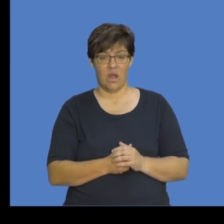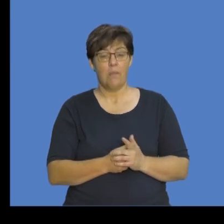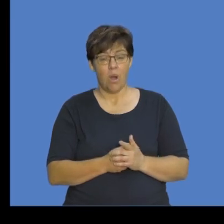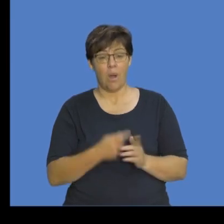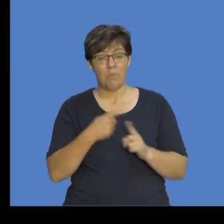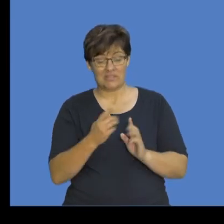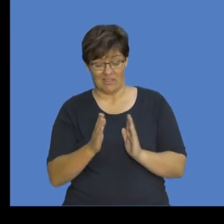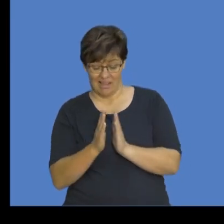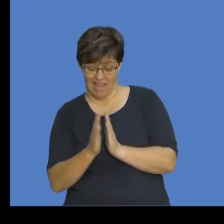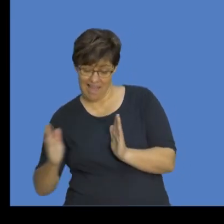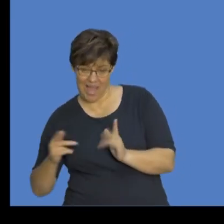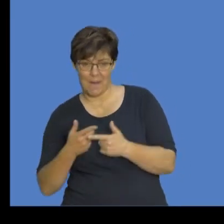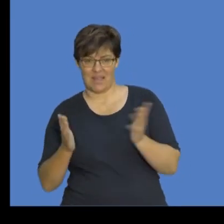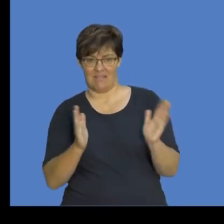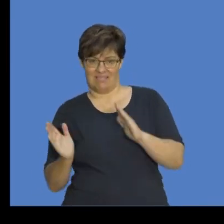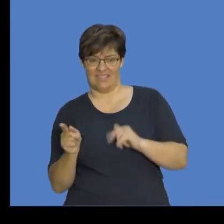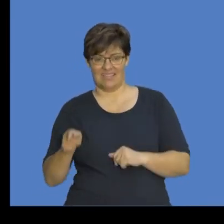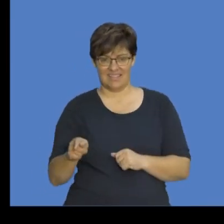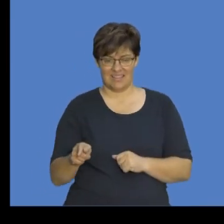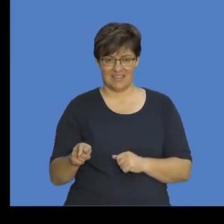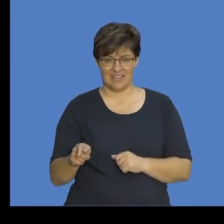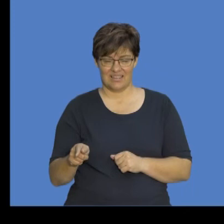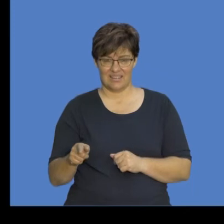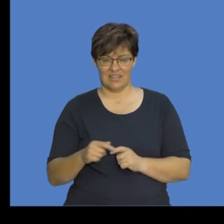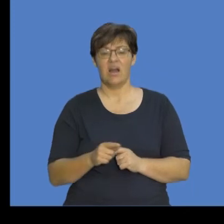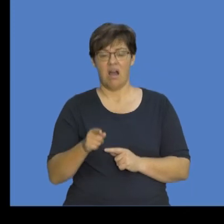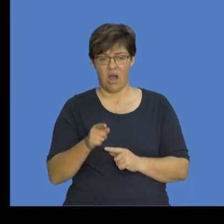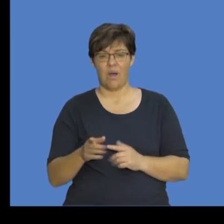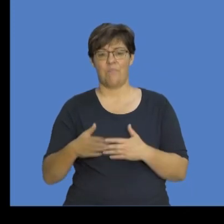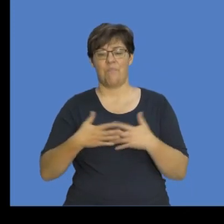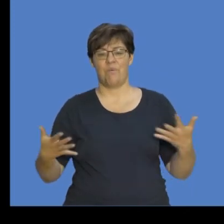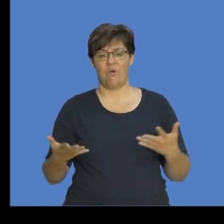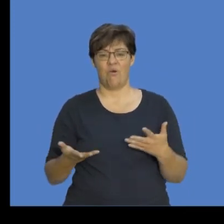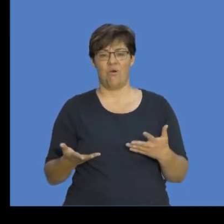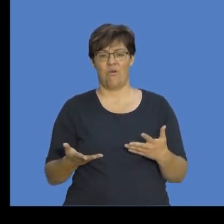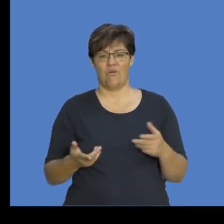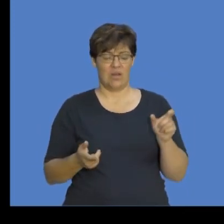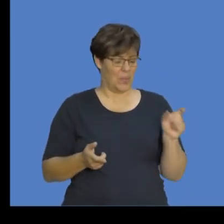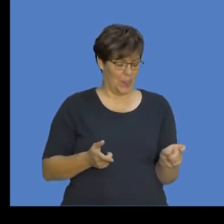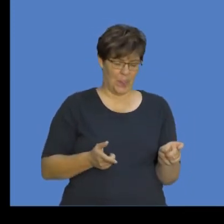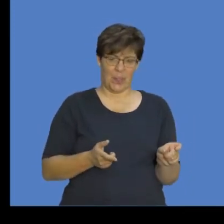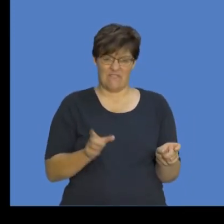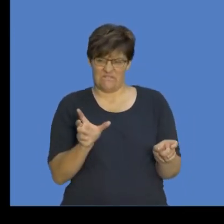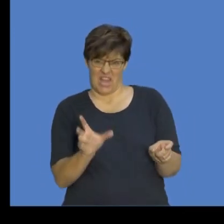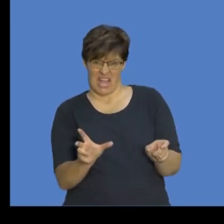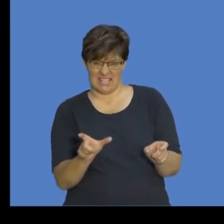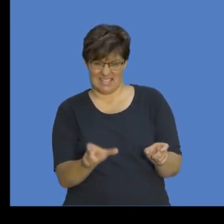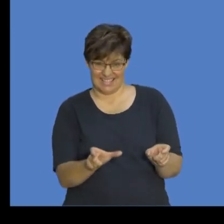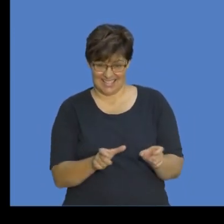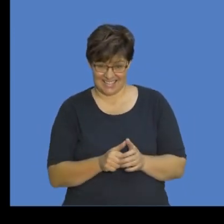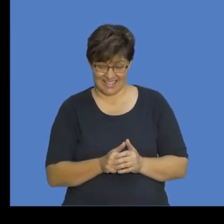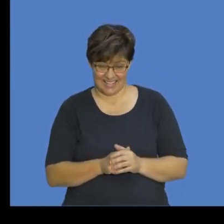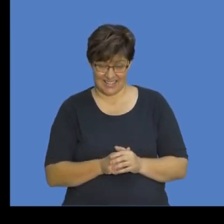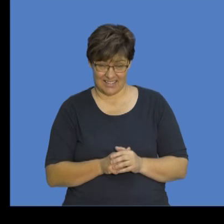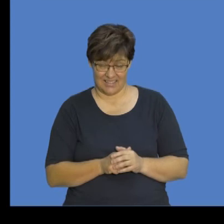positive skewed, if this part is smaller than that part, you can see this is bigger and this is